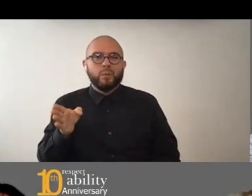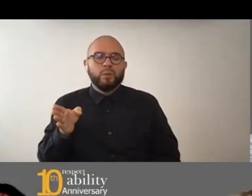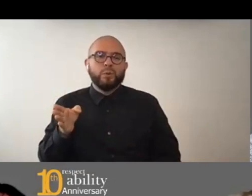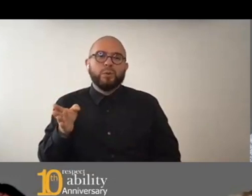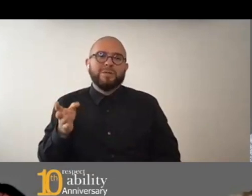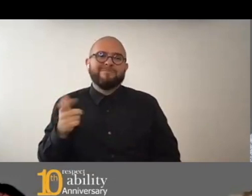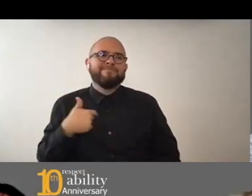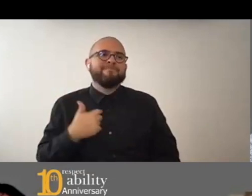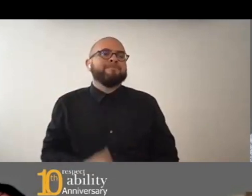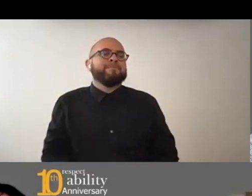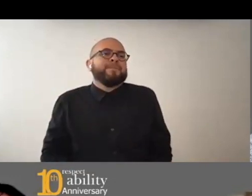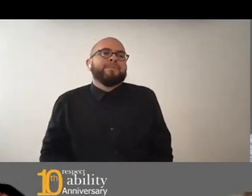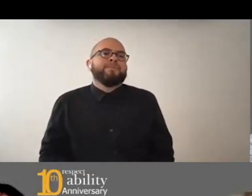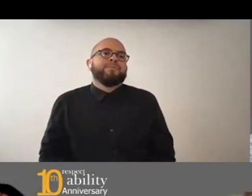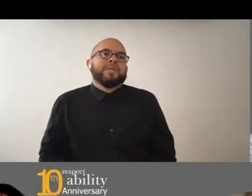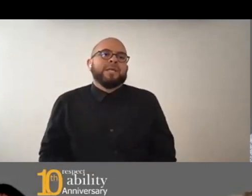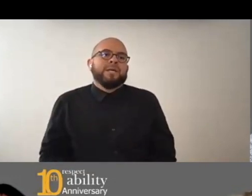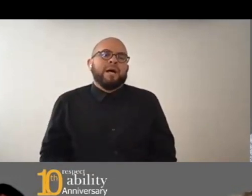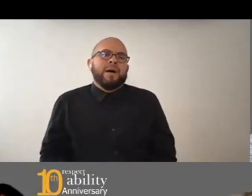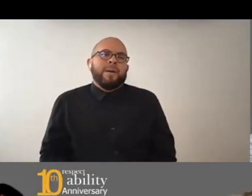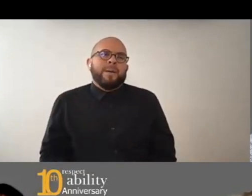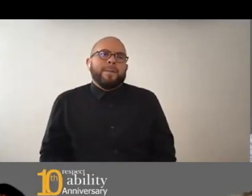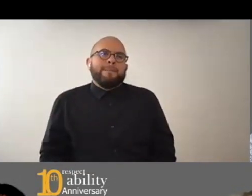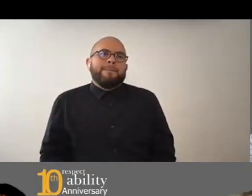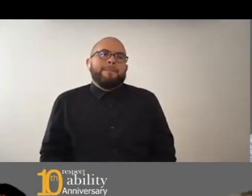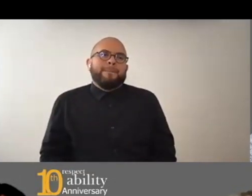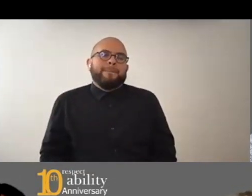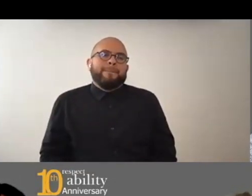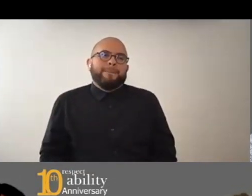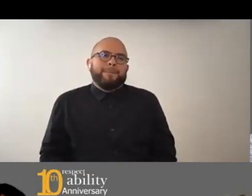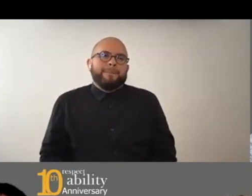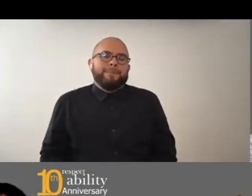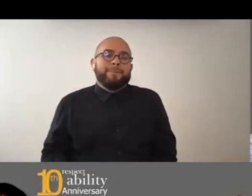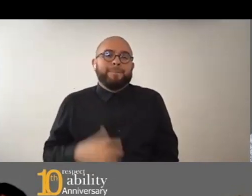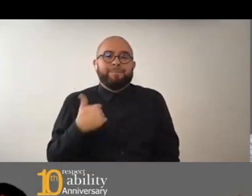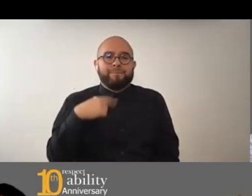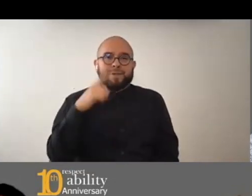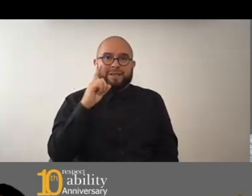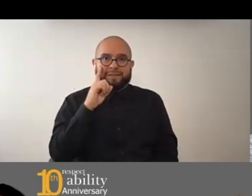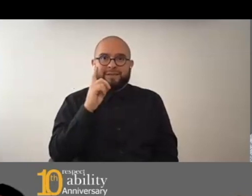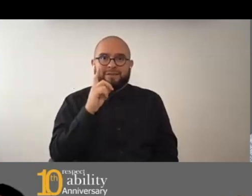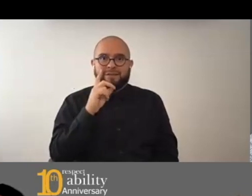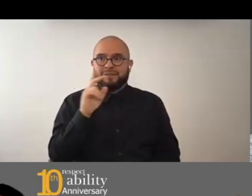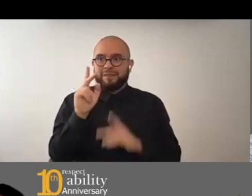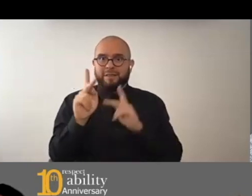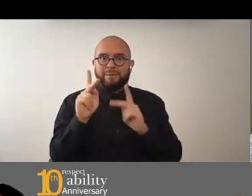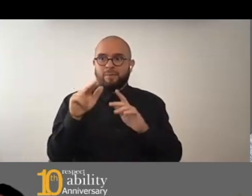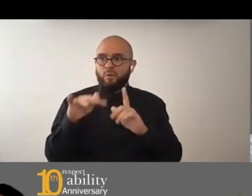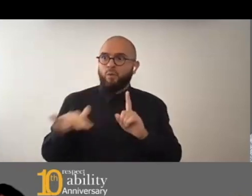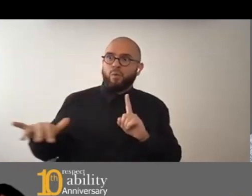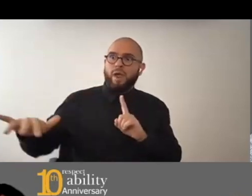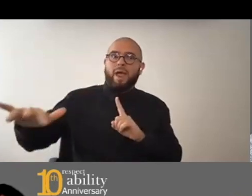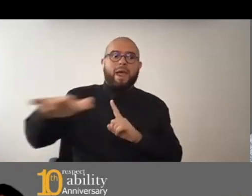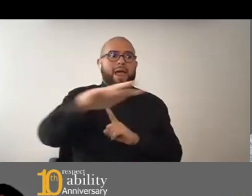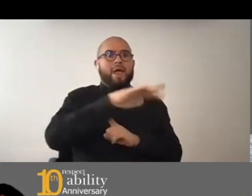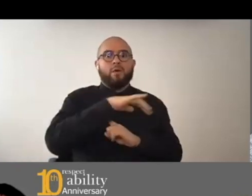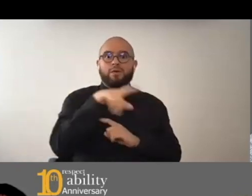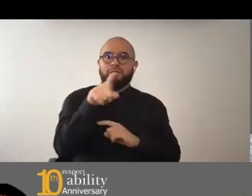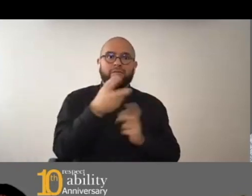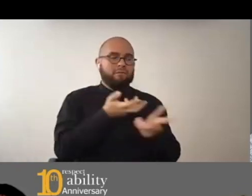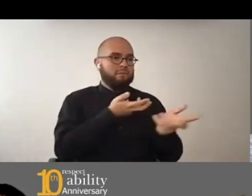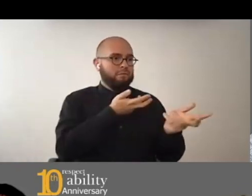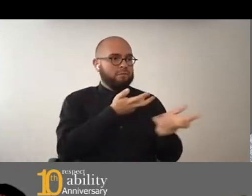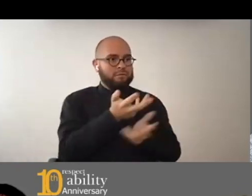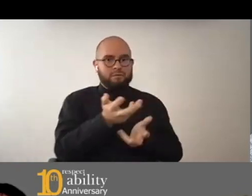encourage to look at the people around you that you're engaging with as people. And the reason I say that is because,